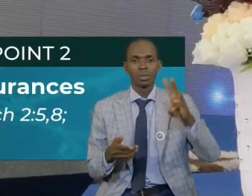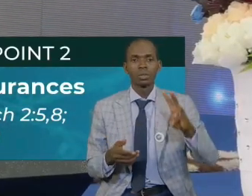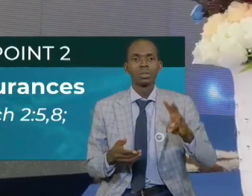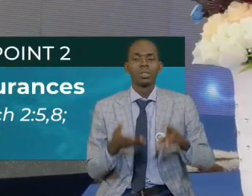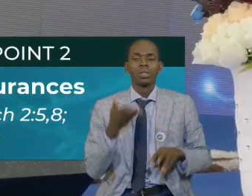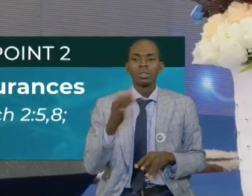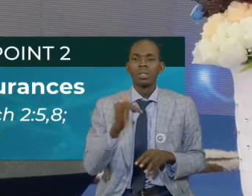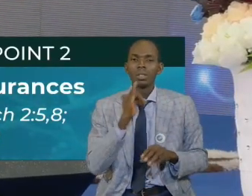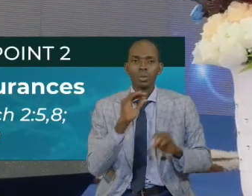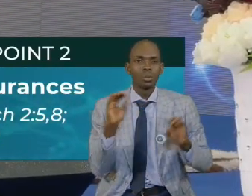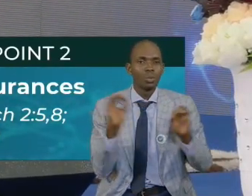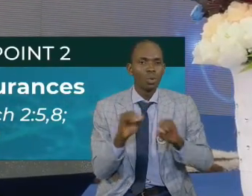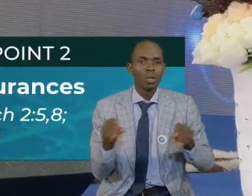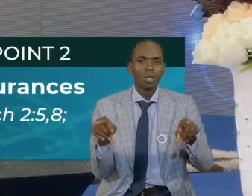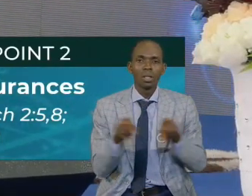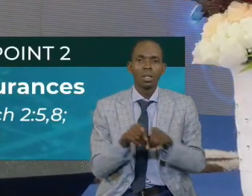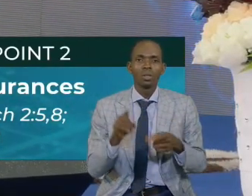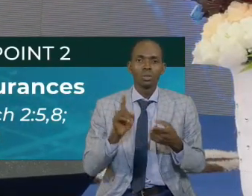Jeshurun,